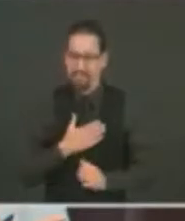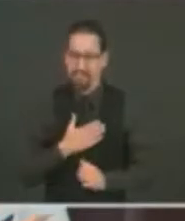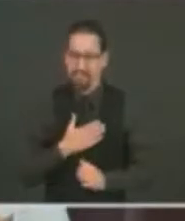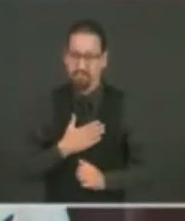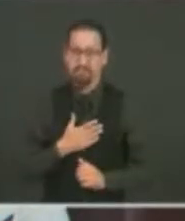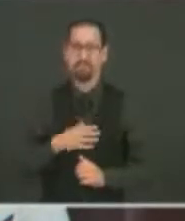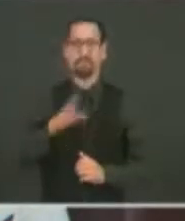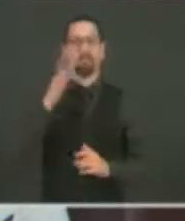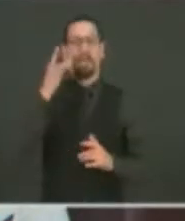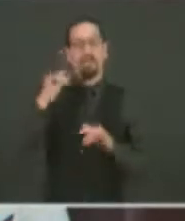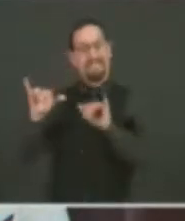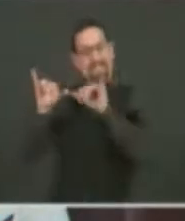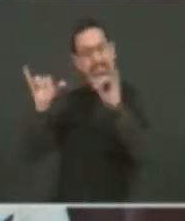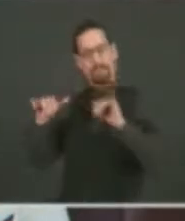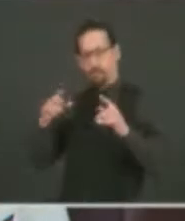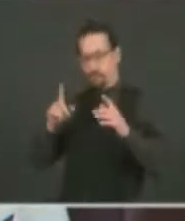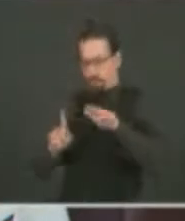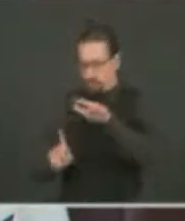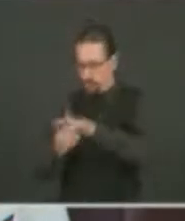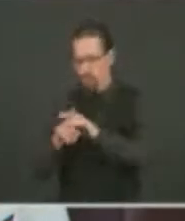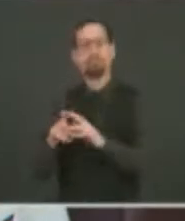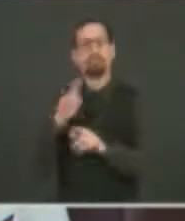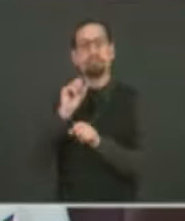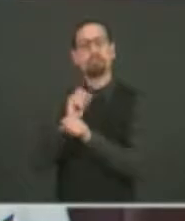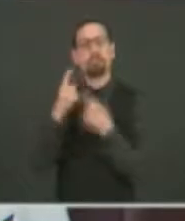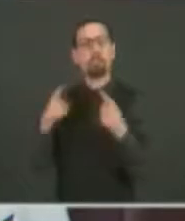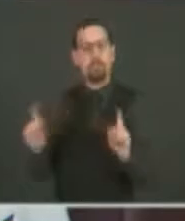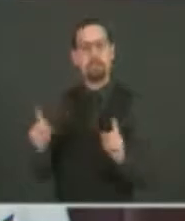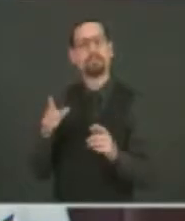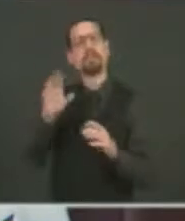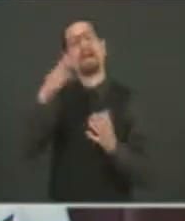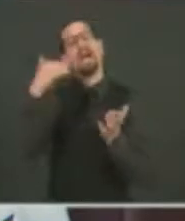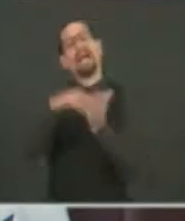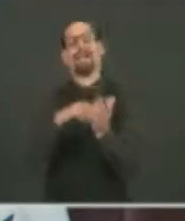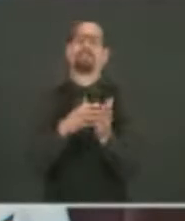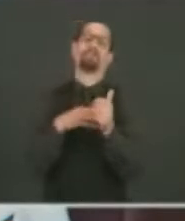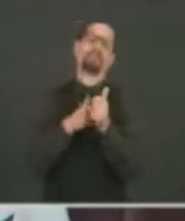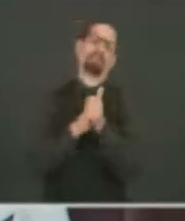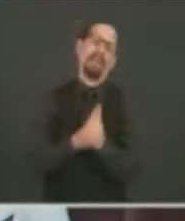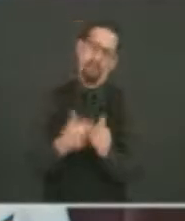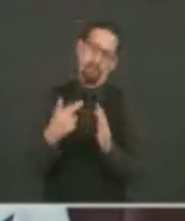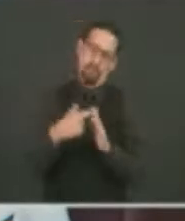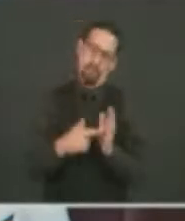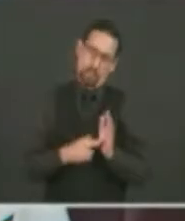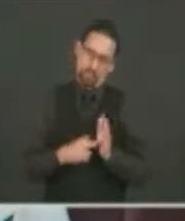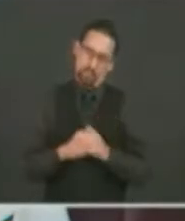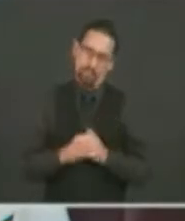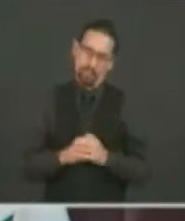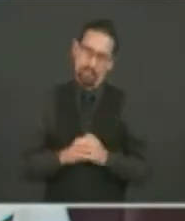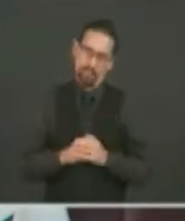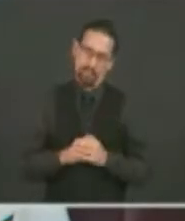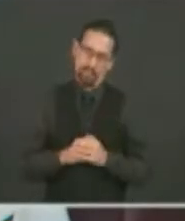outbreaks. I want to take a second to talk about the protocol for the testing sites.